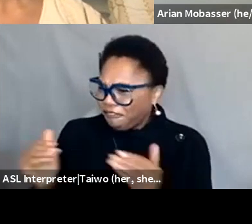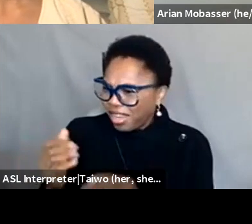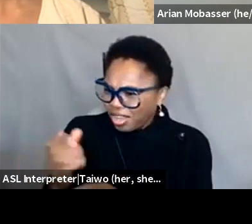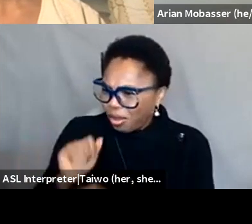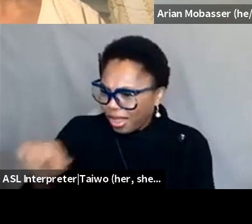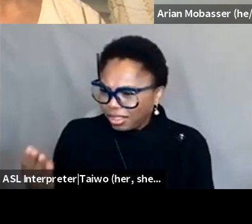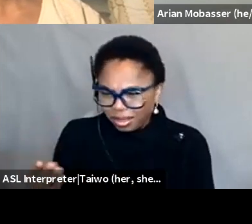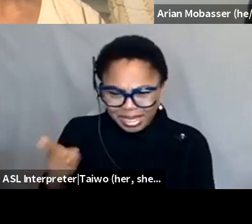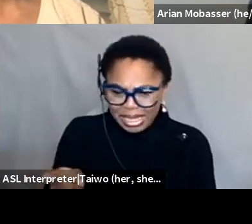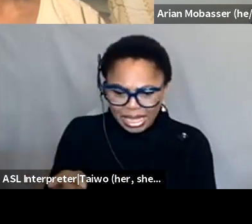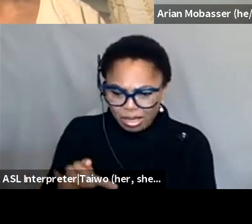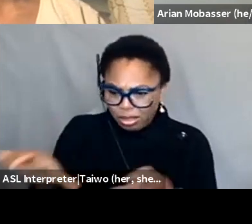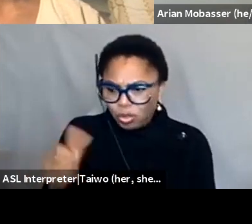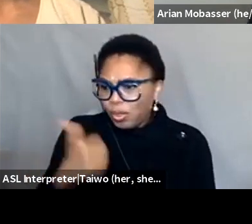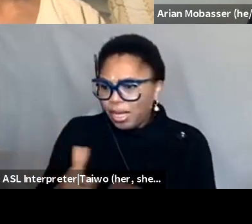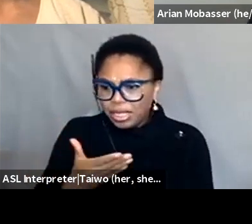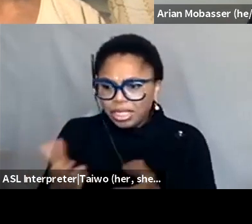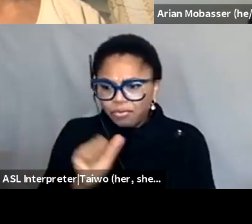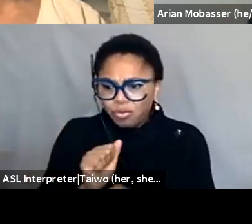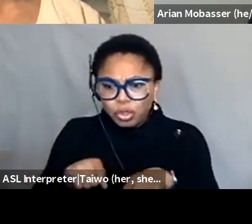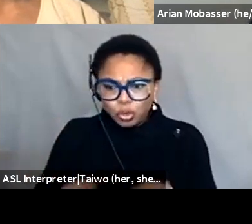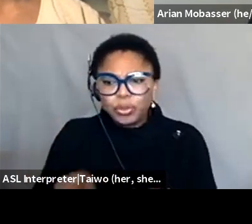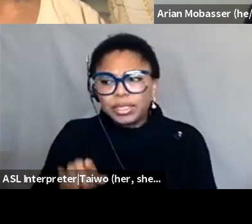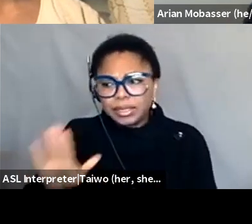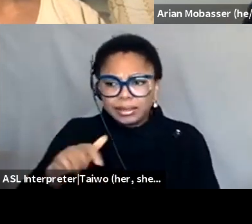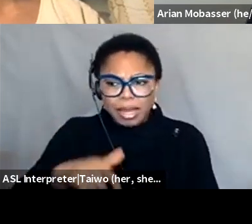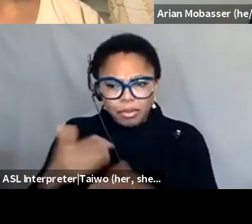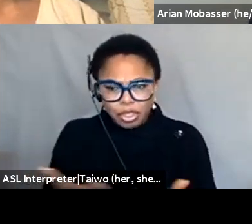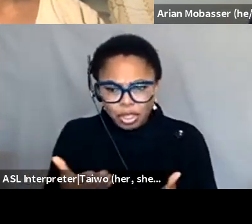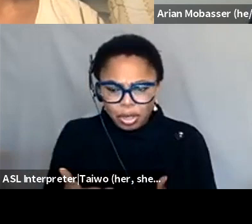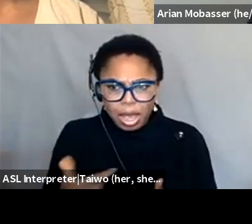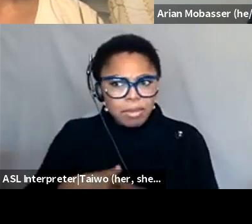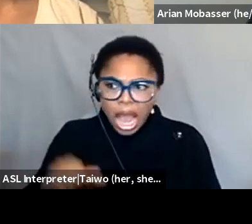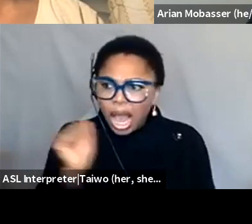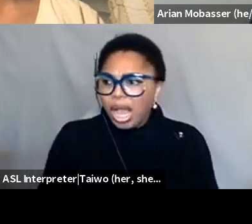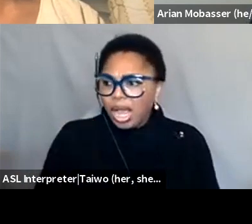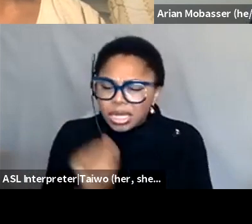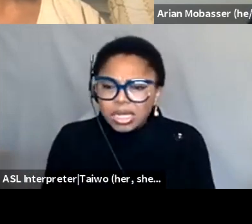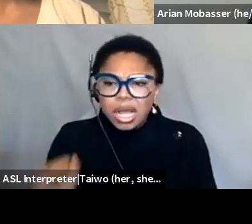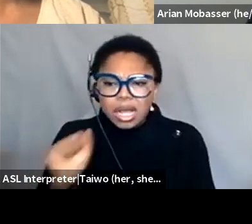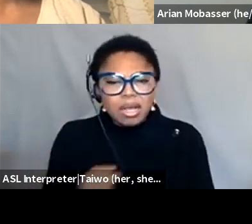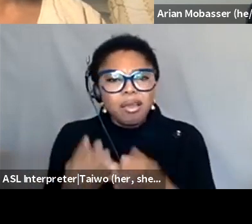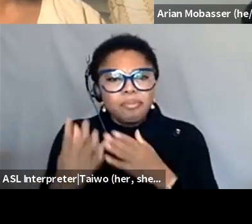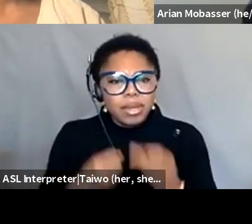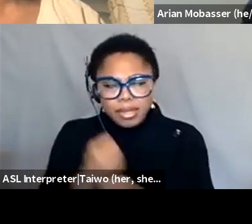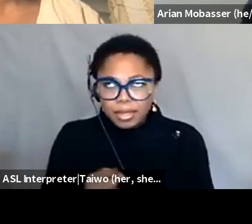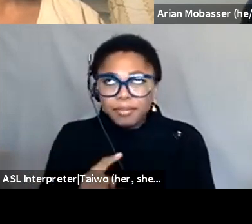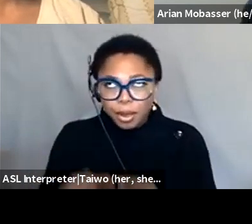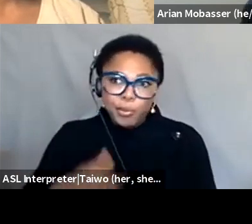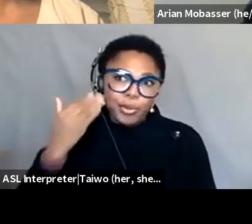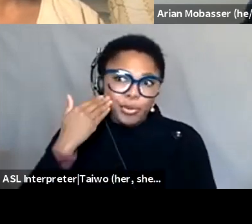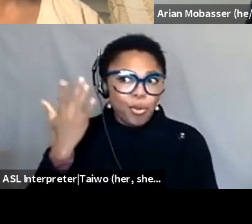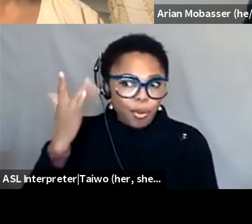he didn't do like any service work during his time here. I'm like, I've busted my ass for years, but I think we all know why he was able